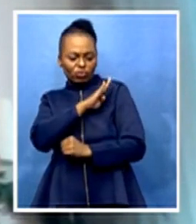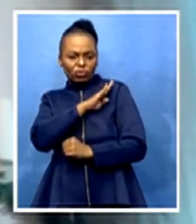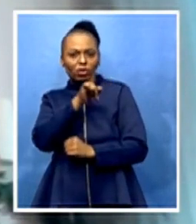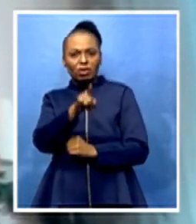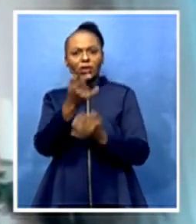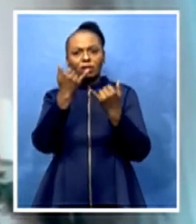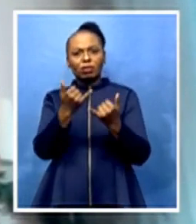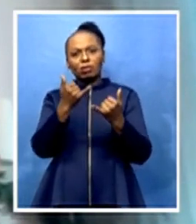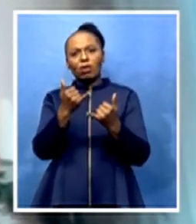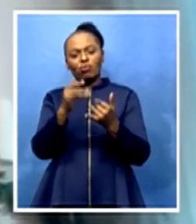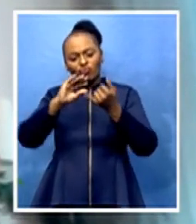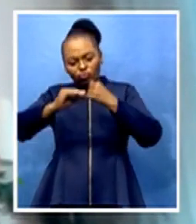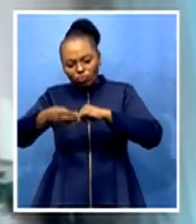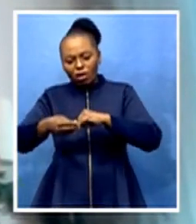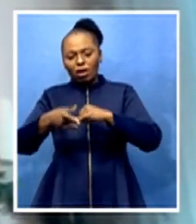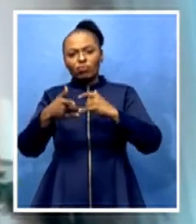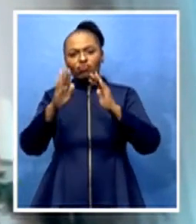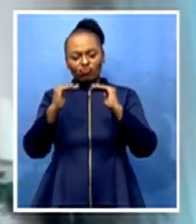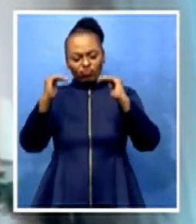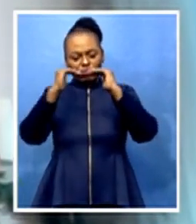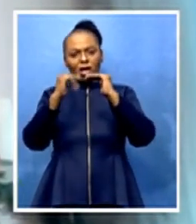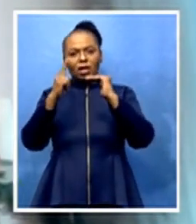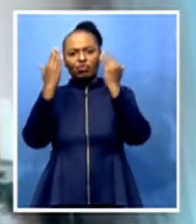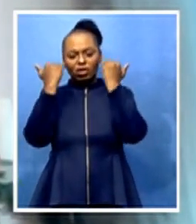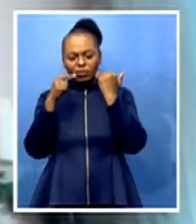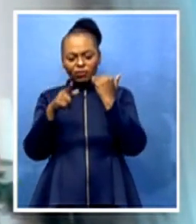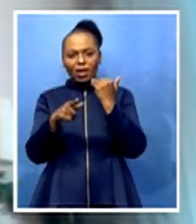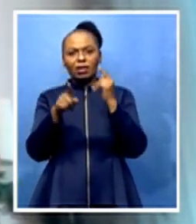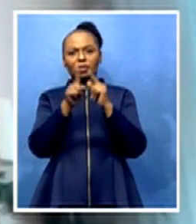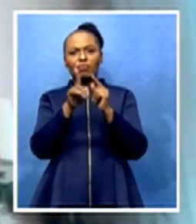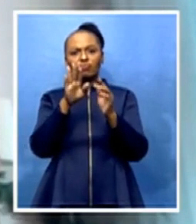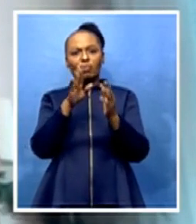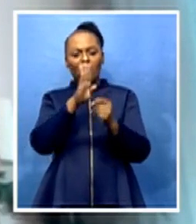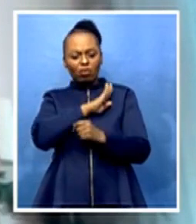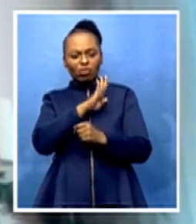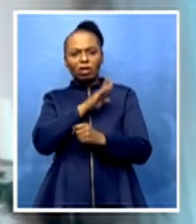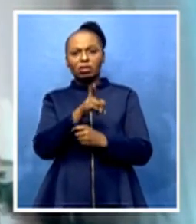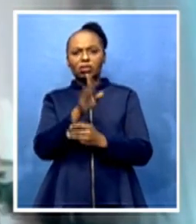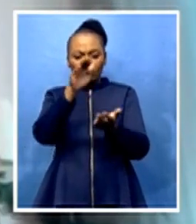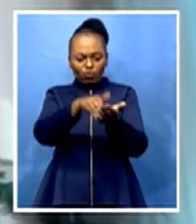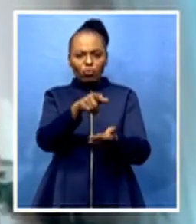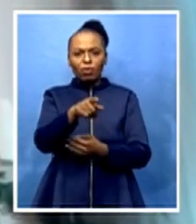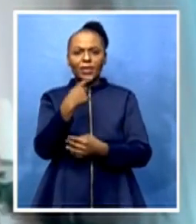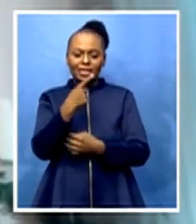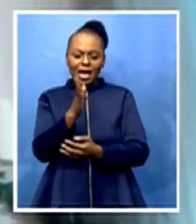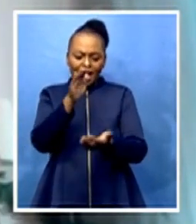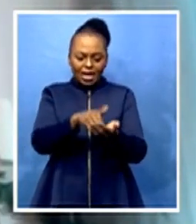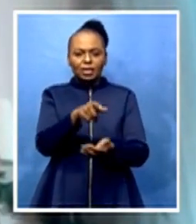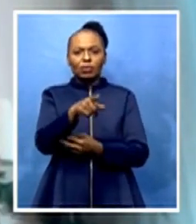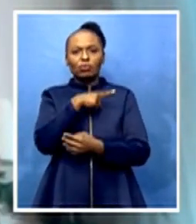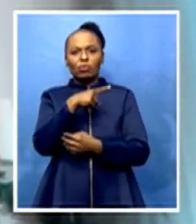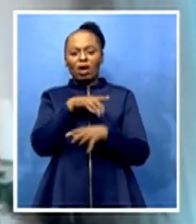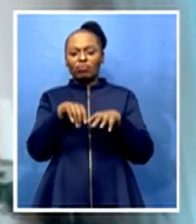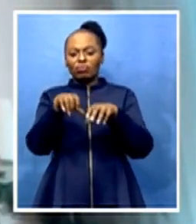justify an attempted coup. I say attempted, since the takeover has not stabilized. It